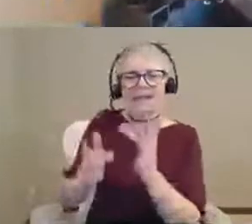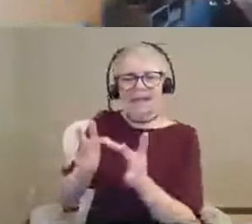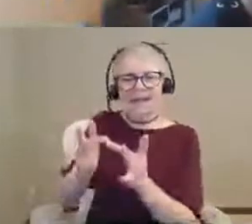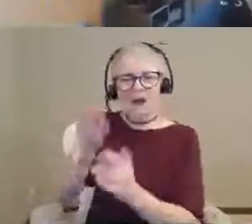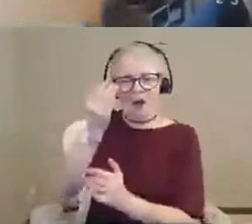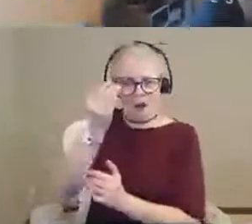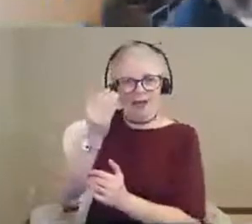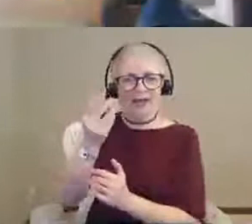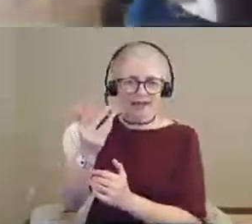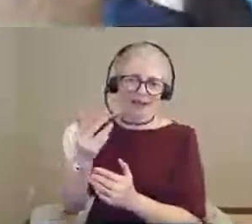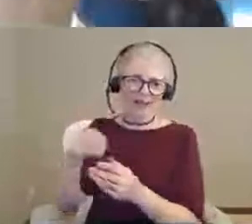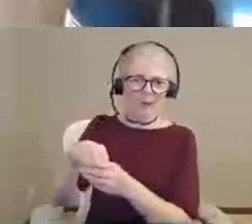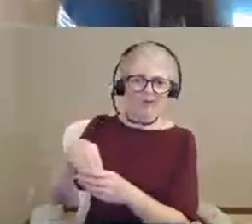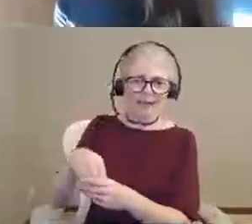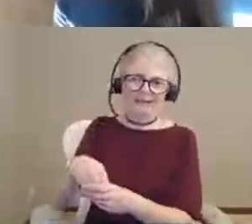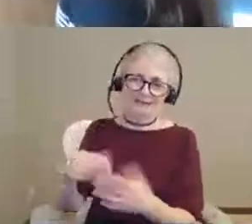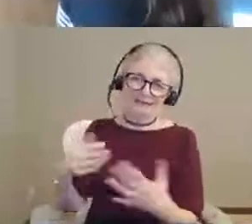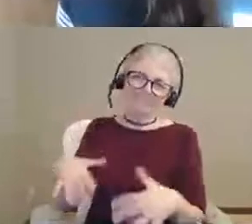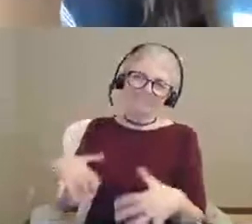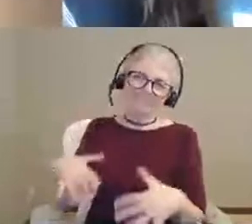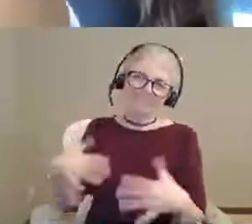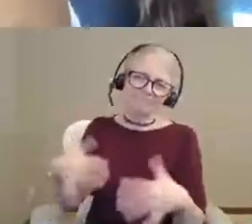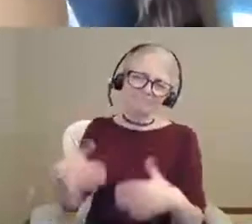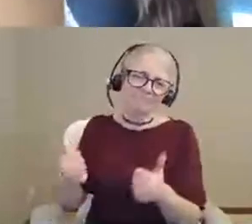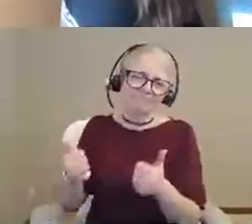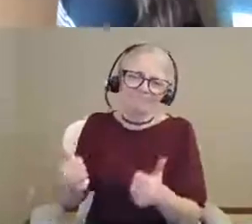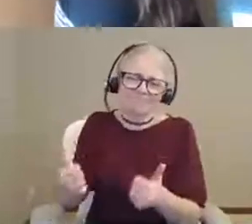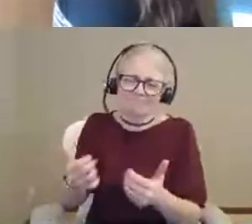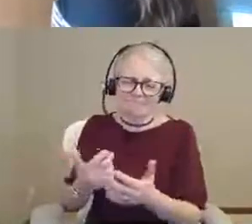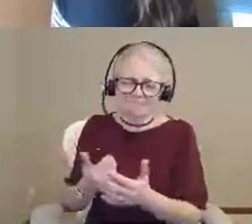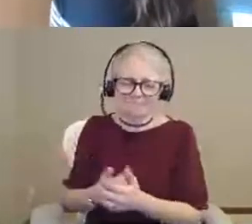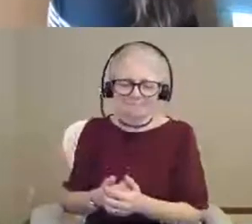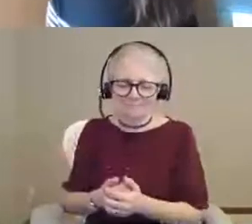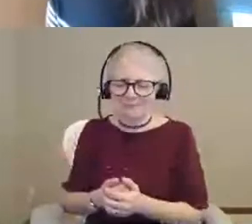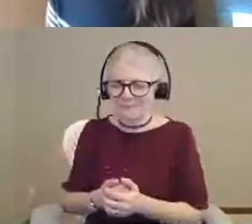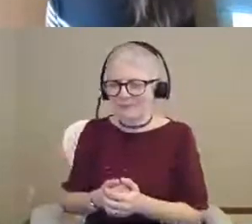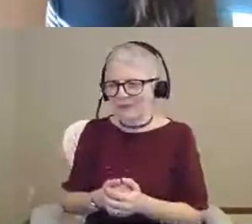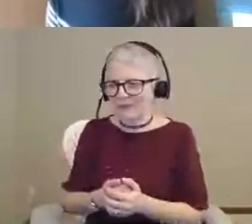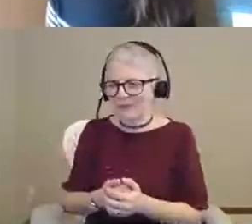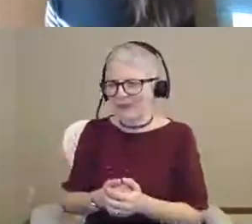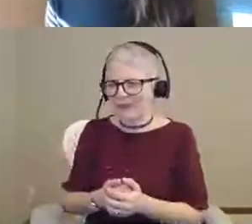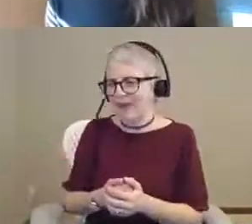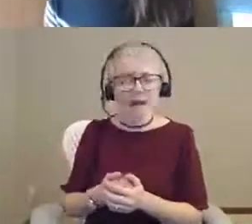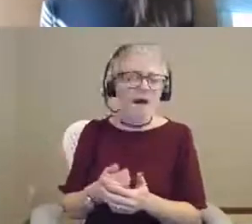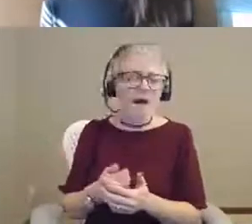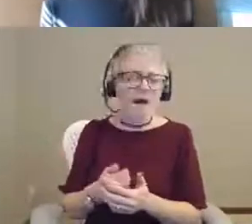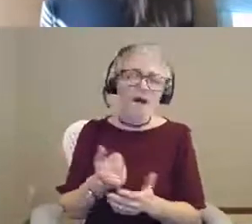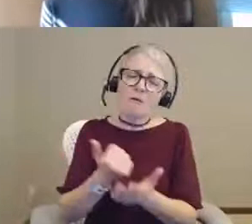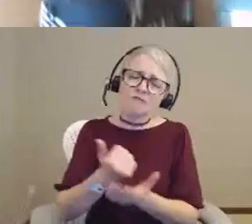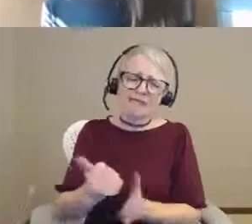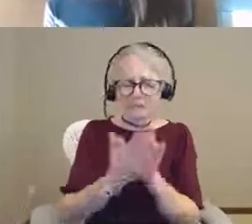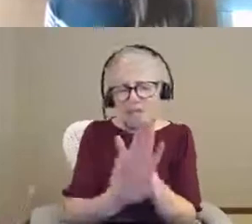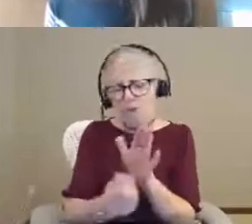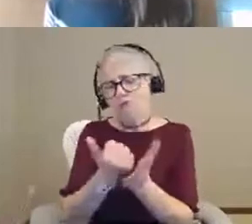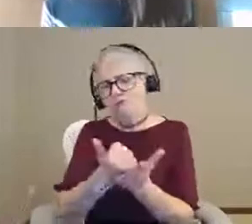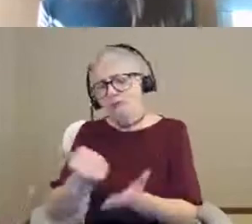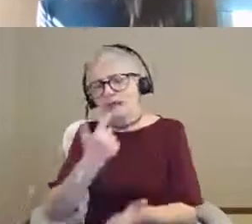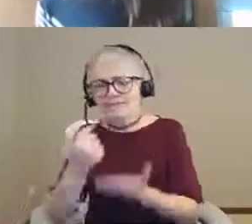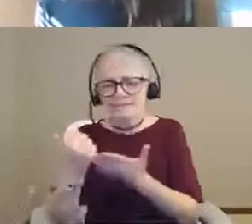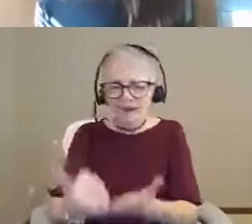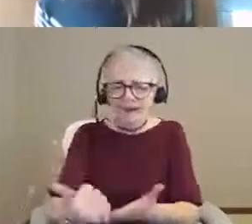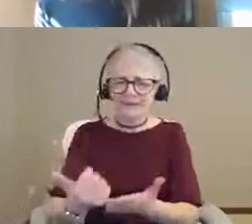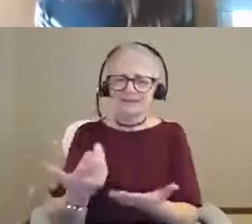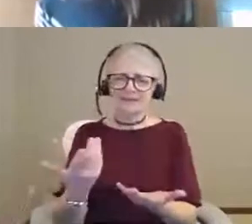You know, it is a really useful read with practical advice and loads of good case studies in there. And